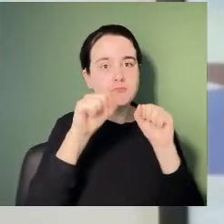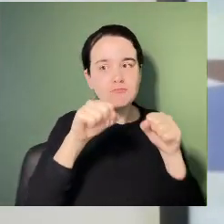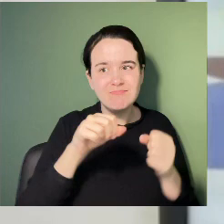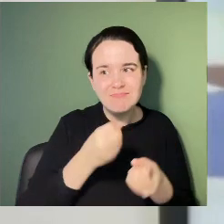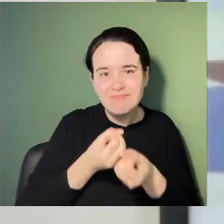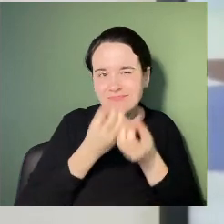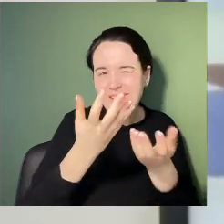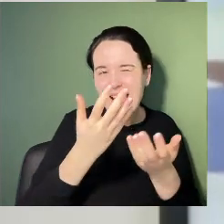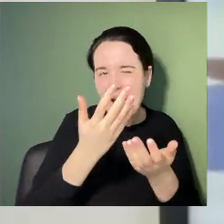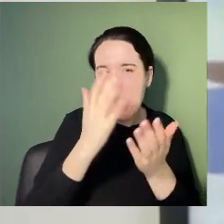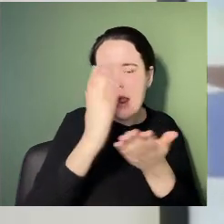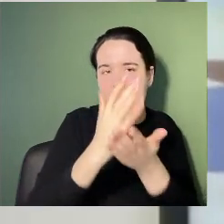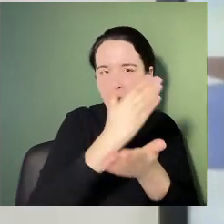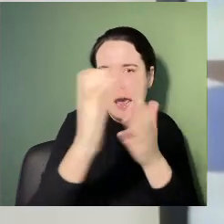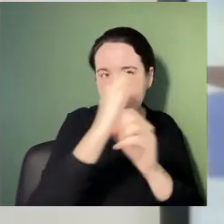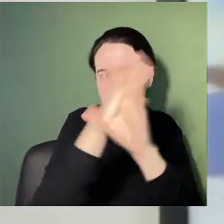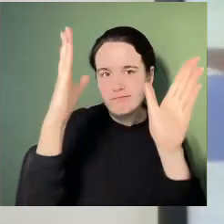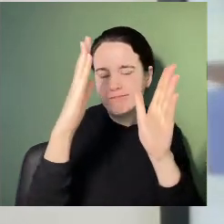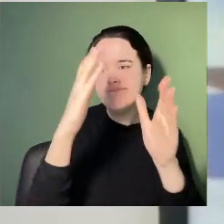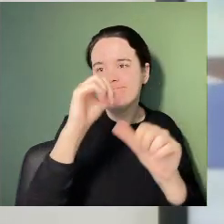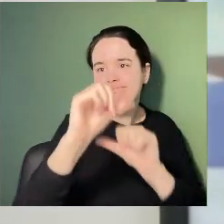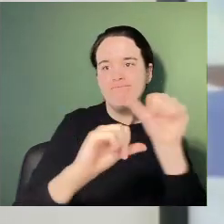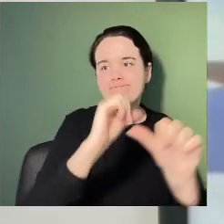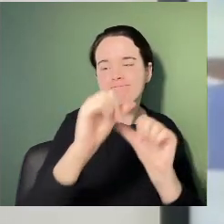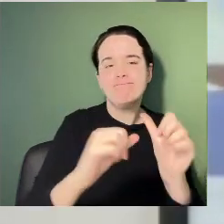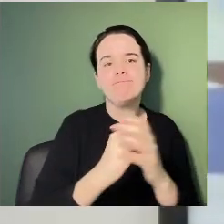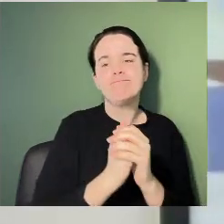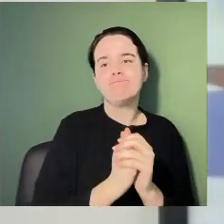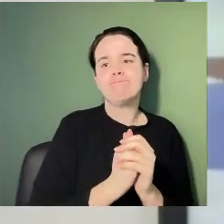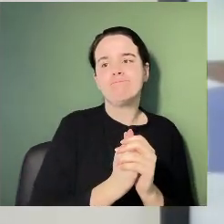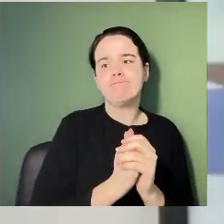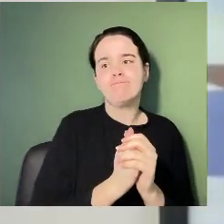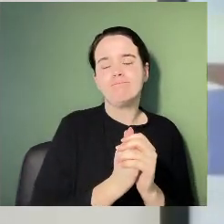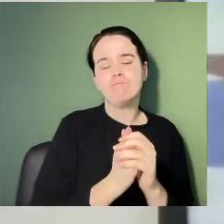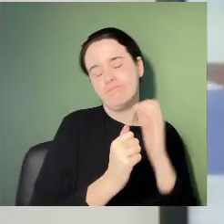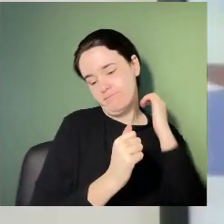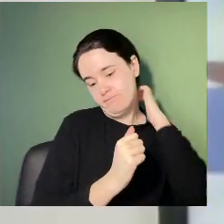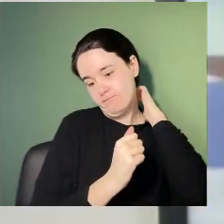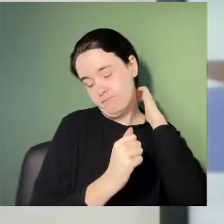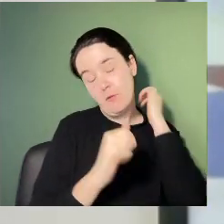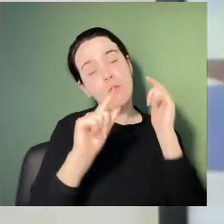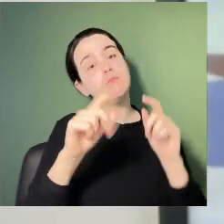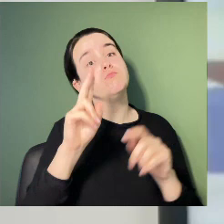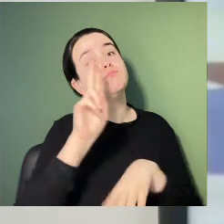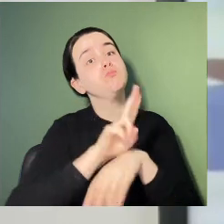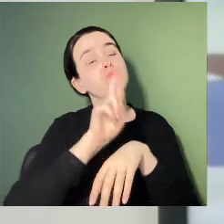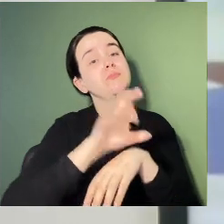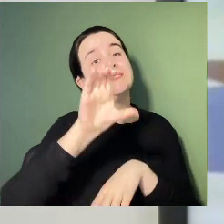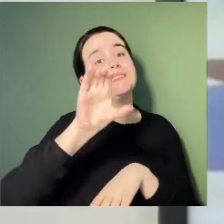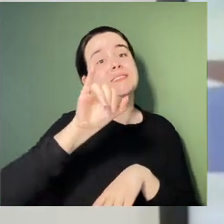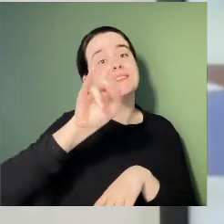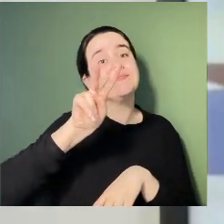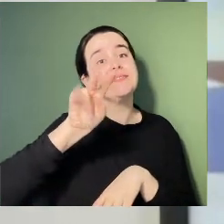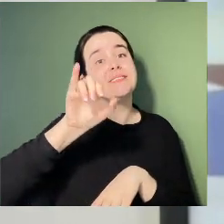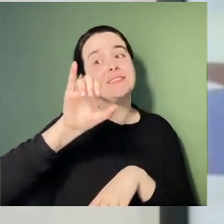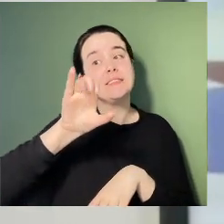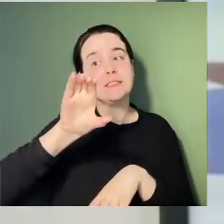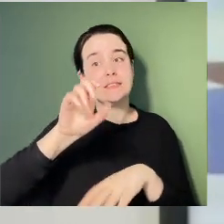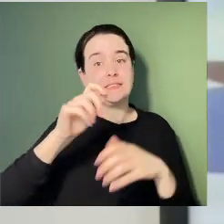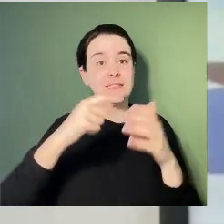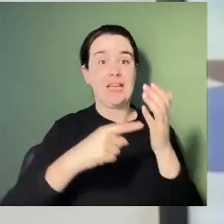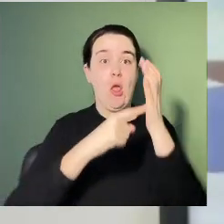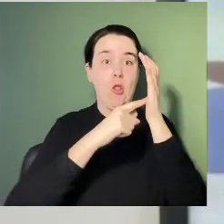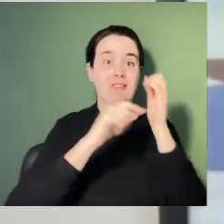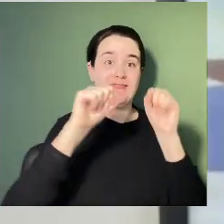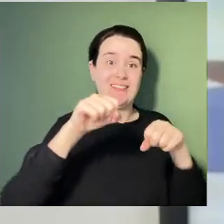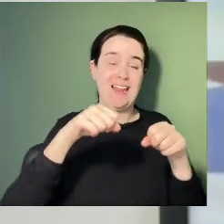actually effectively make this happen? And this is where civic technology can really come into play. So